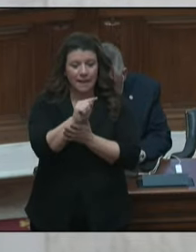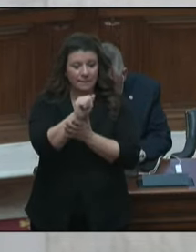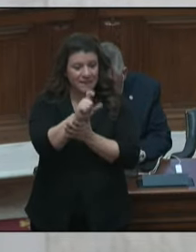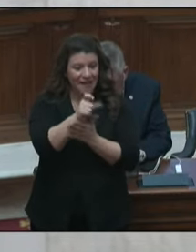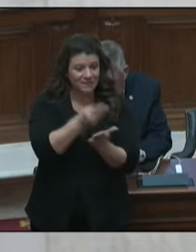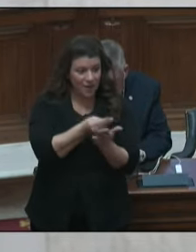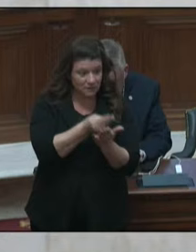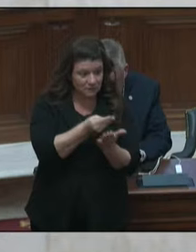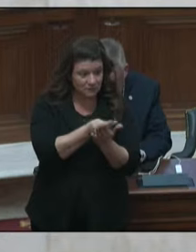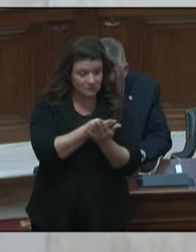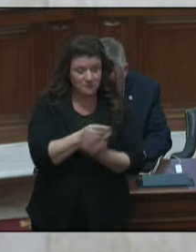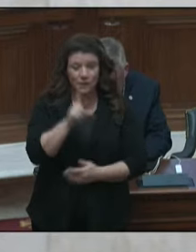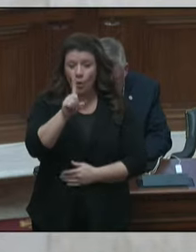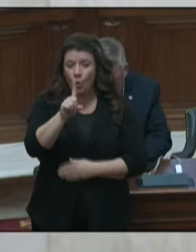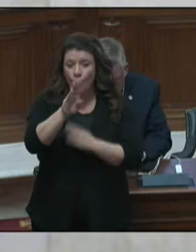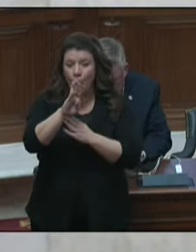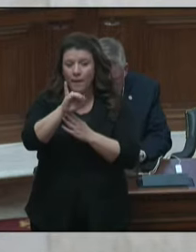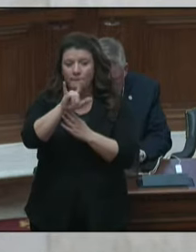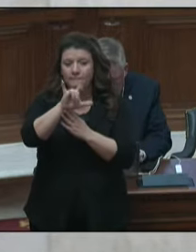fund and